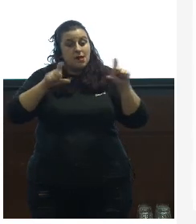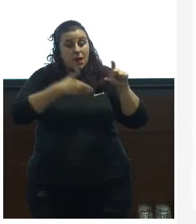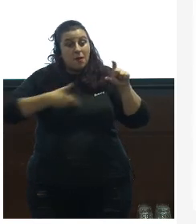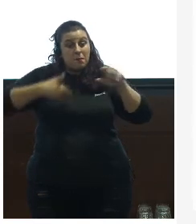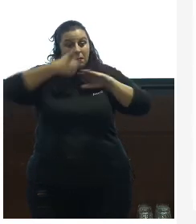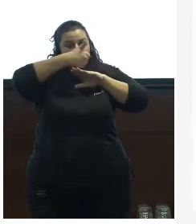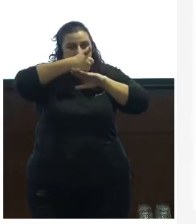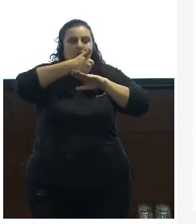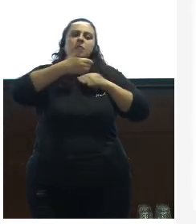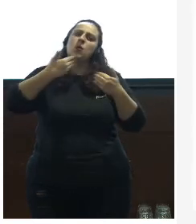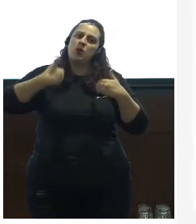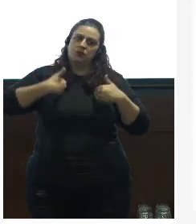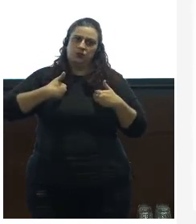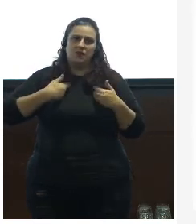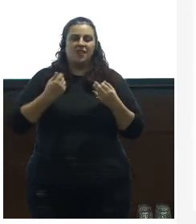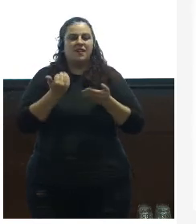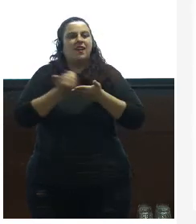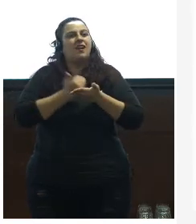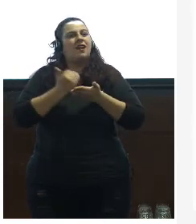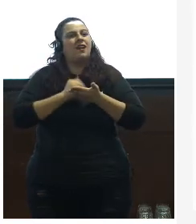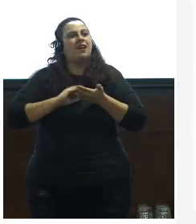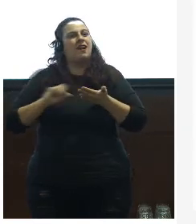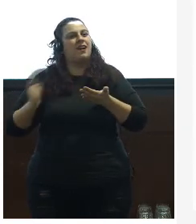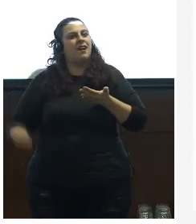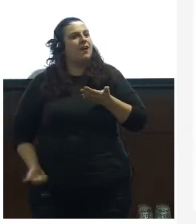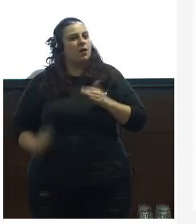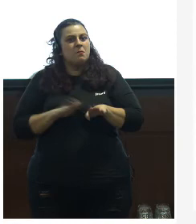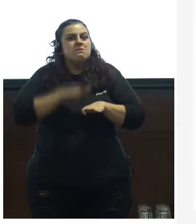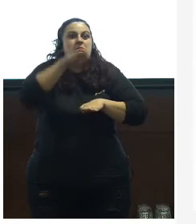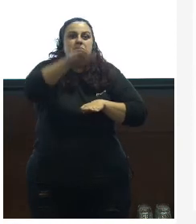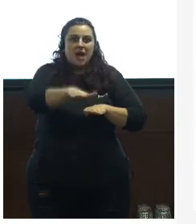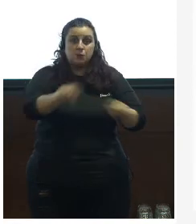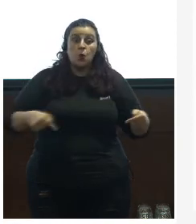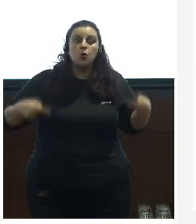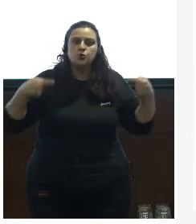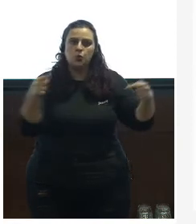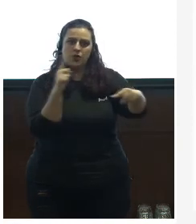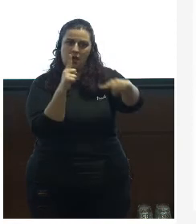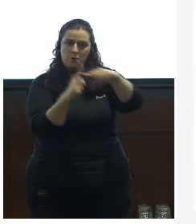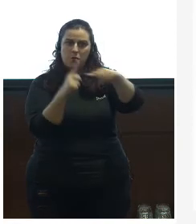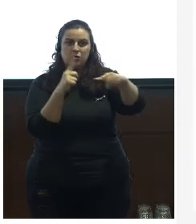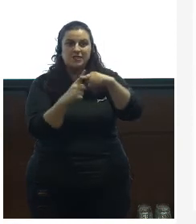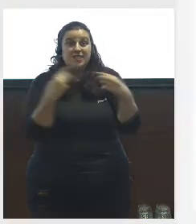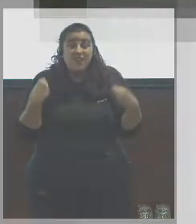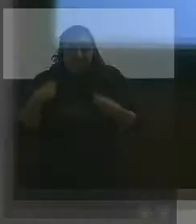impact the lives of millions of people. Thank you. Thank you.